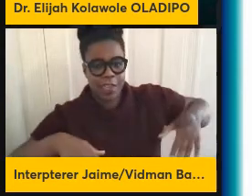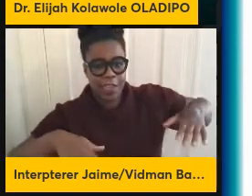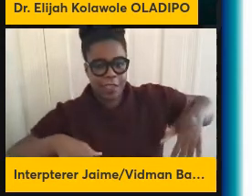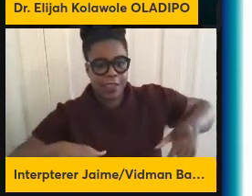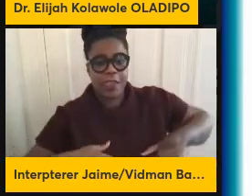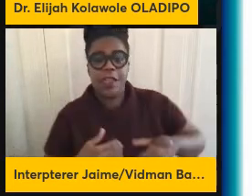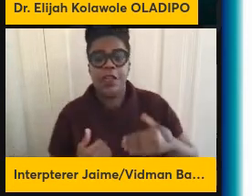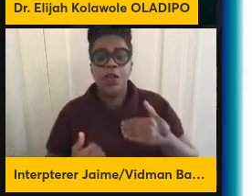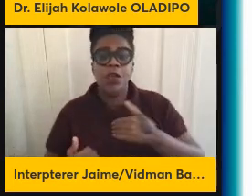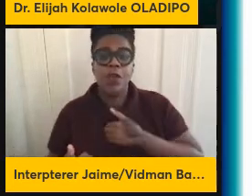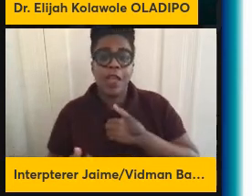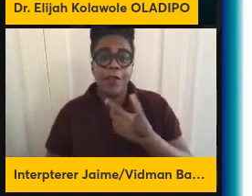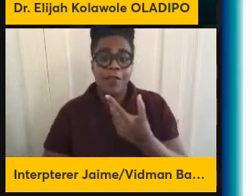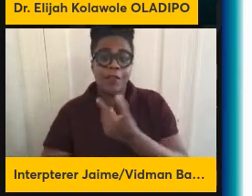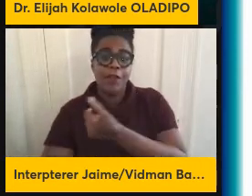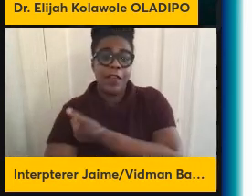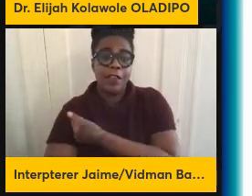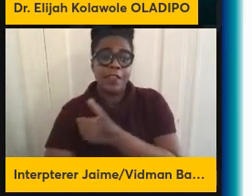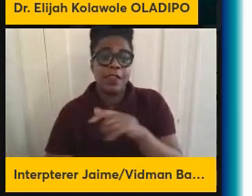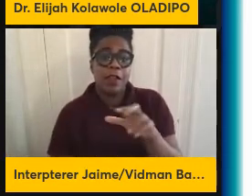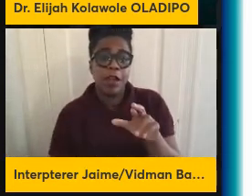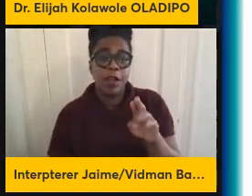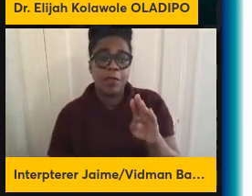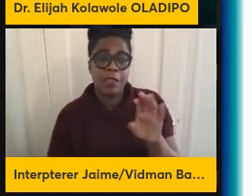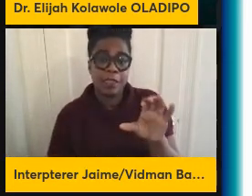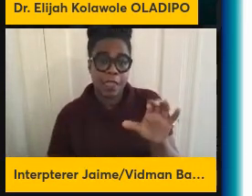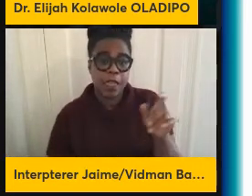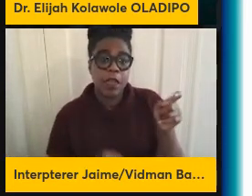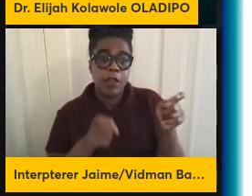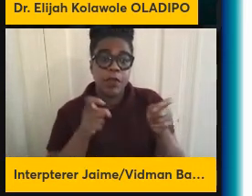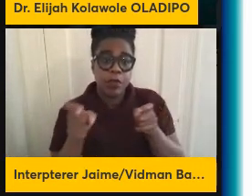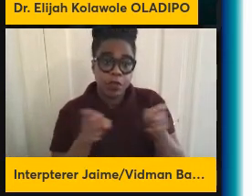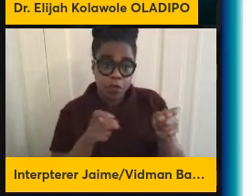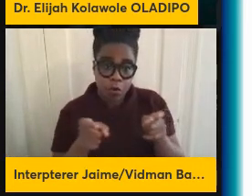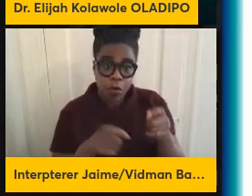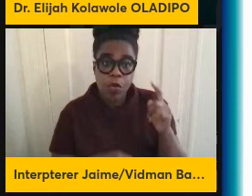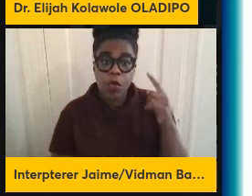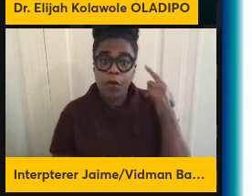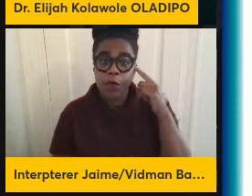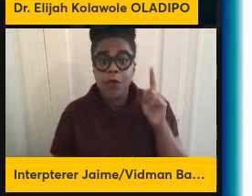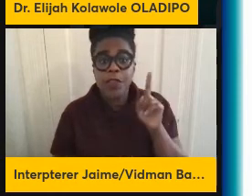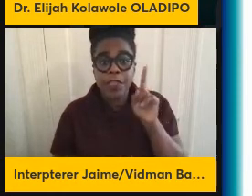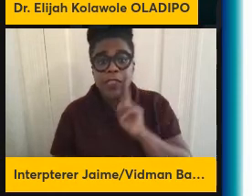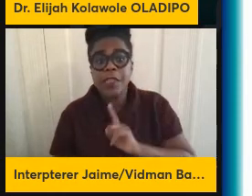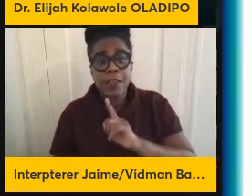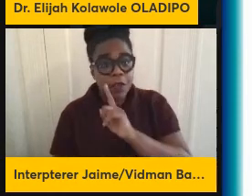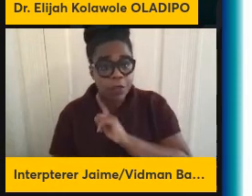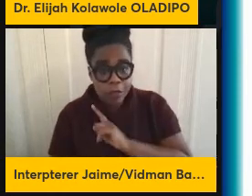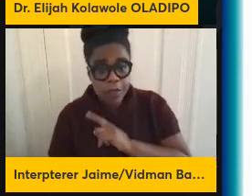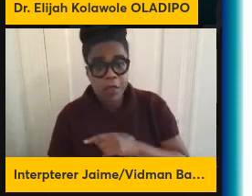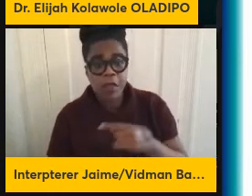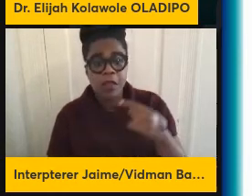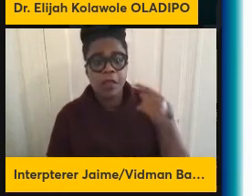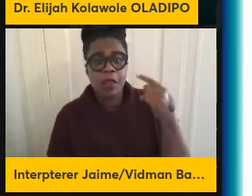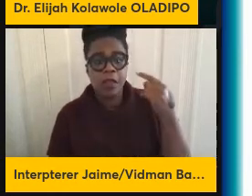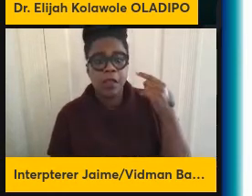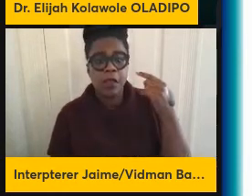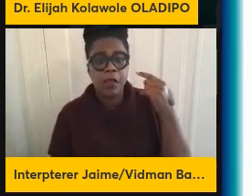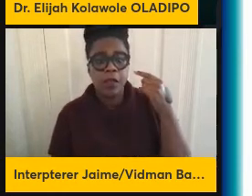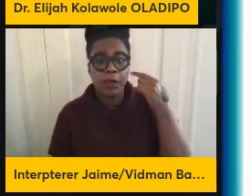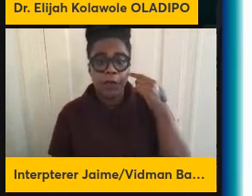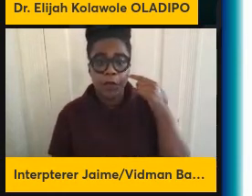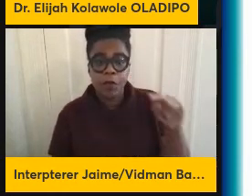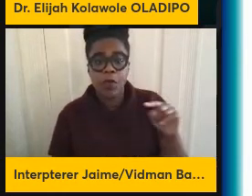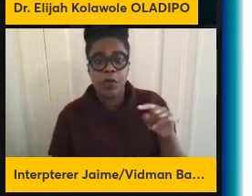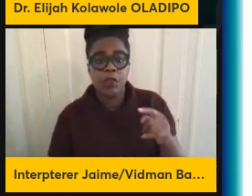see for the control, we can see for the single, we can see for the booster, and we